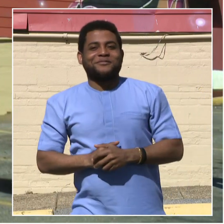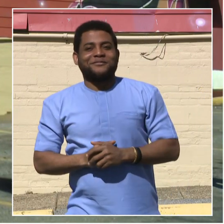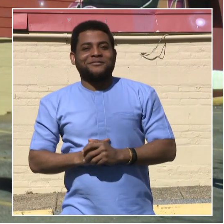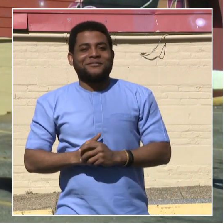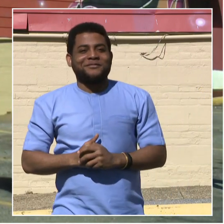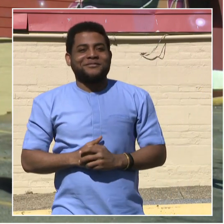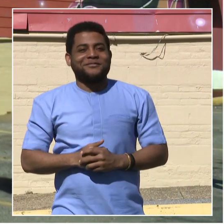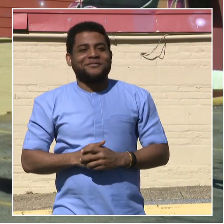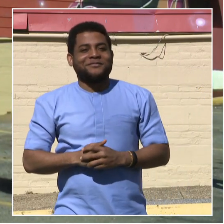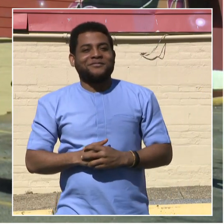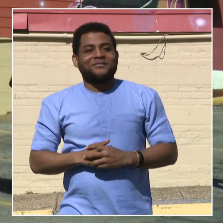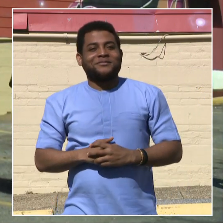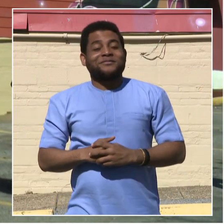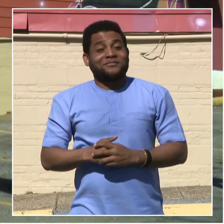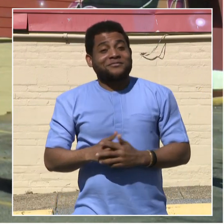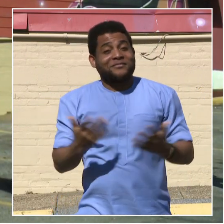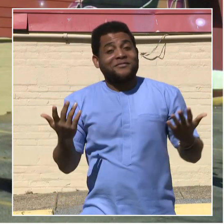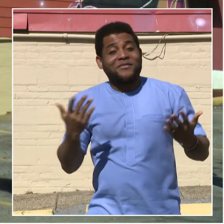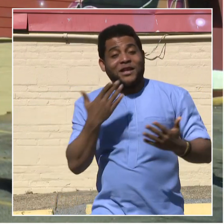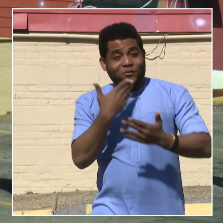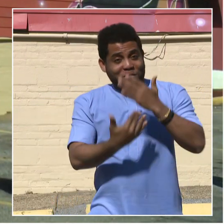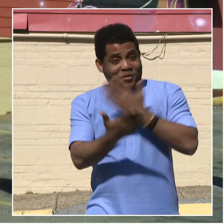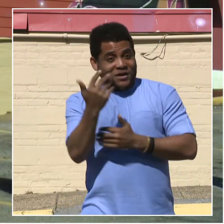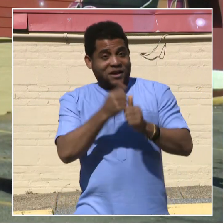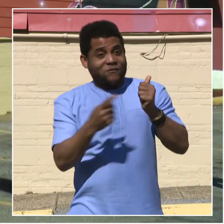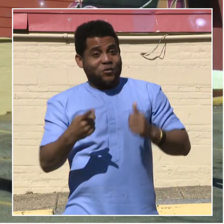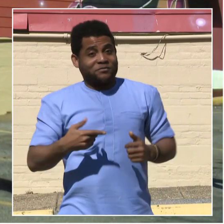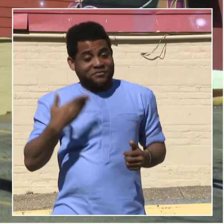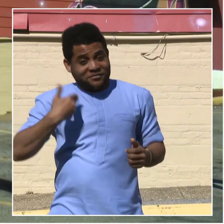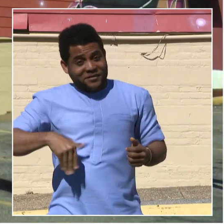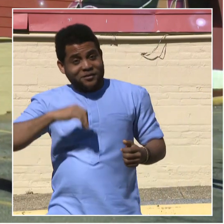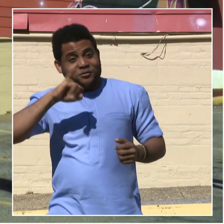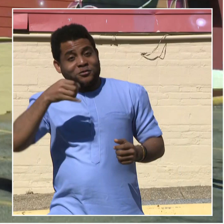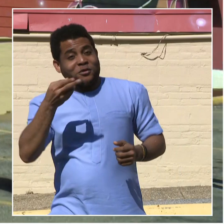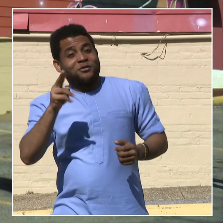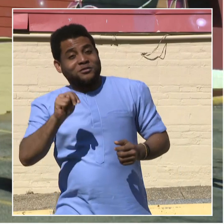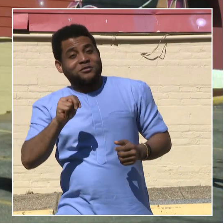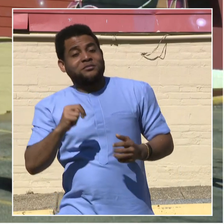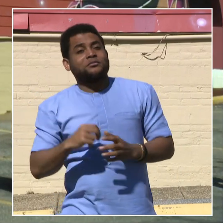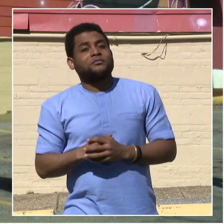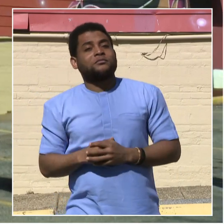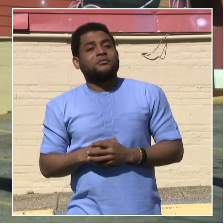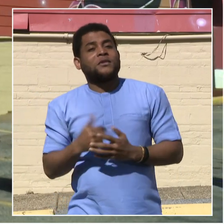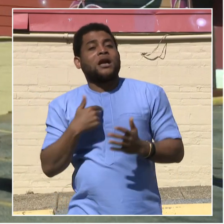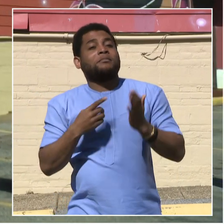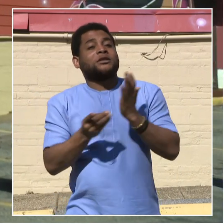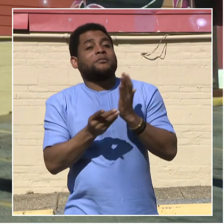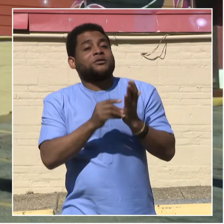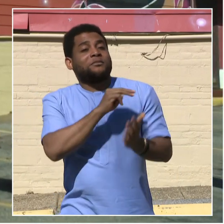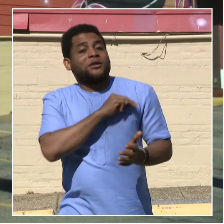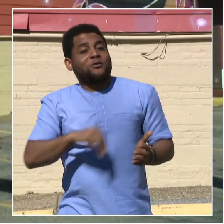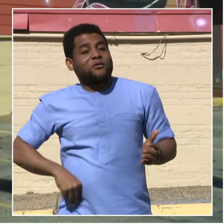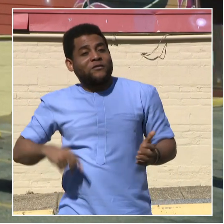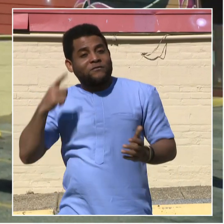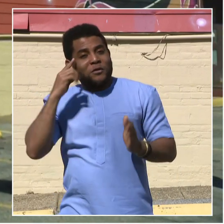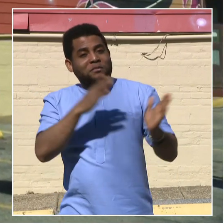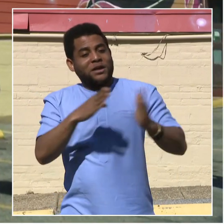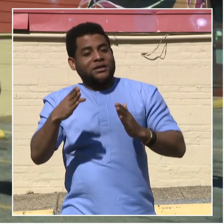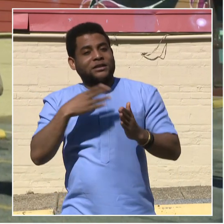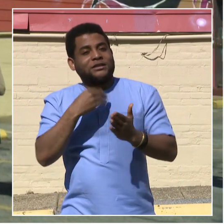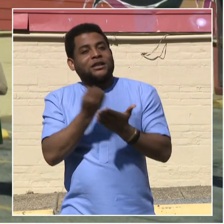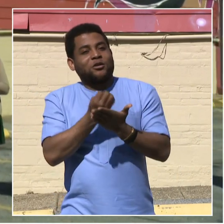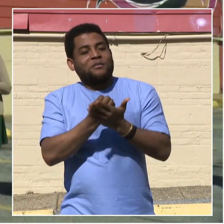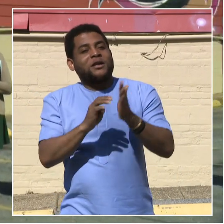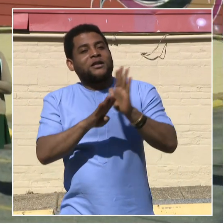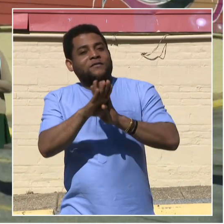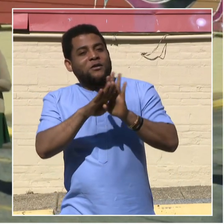Well, good morning, everyone. I'm John Palcicchio. I have the honor of serving as Deputy Mayor for Planning and Economic Development. Judge Terrell welcomed